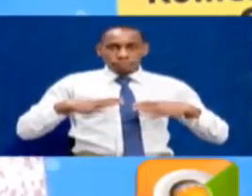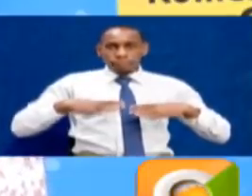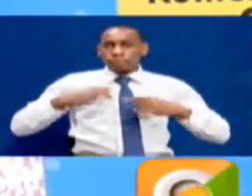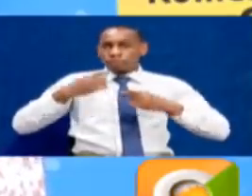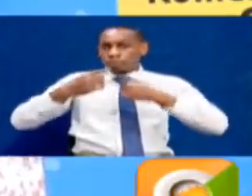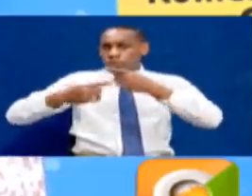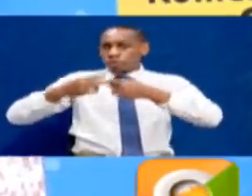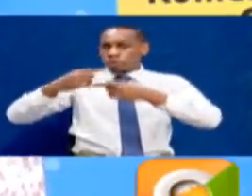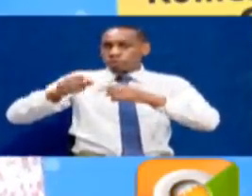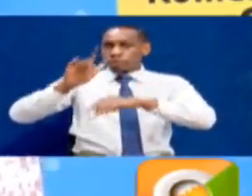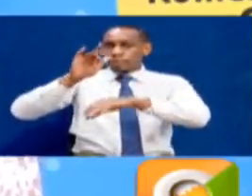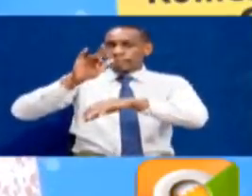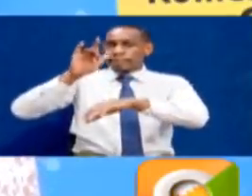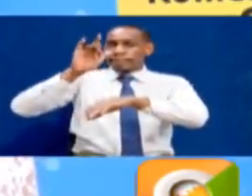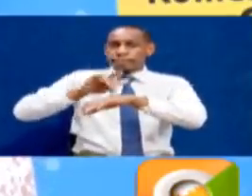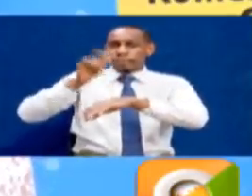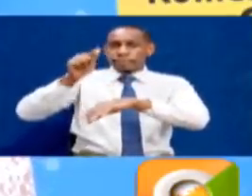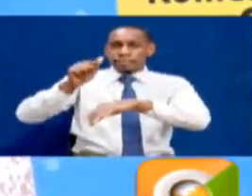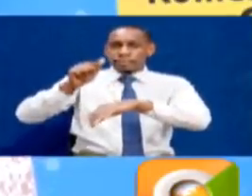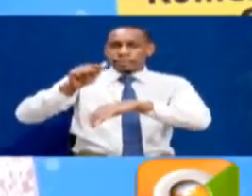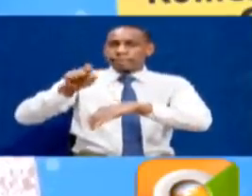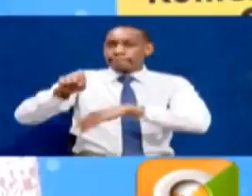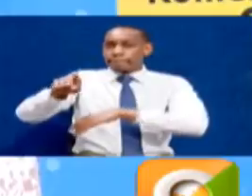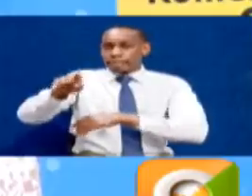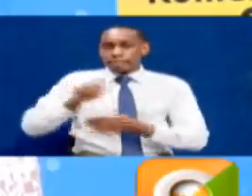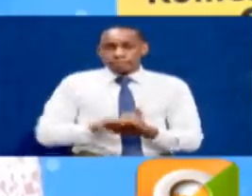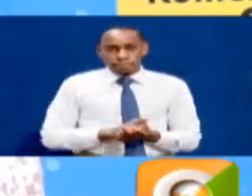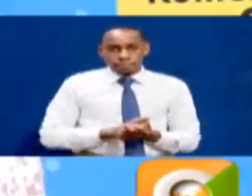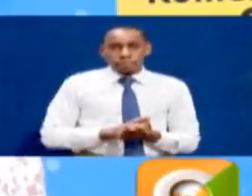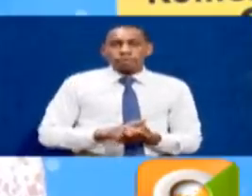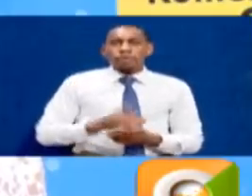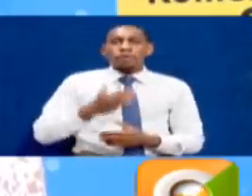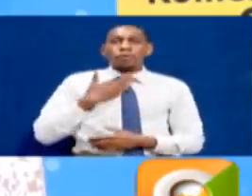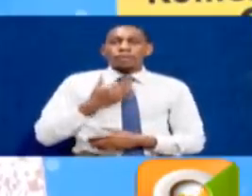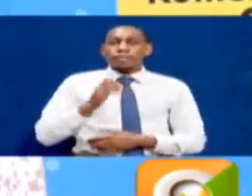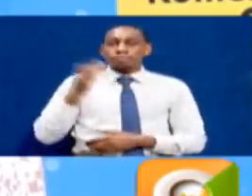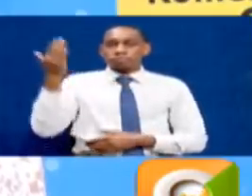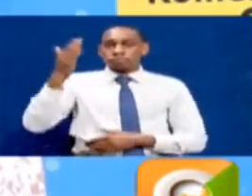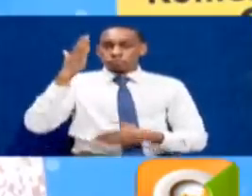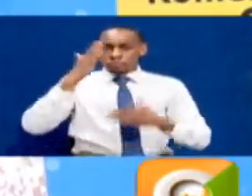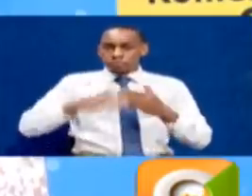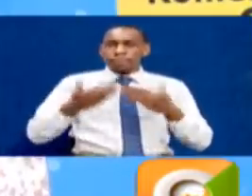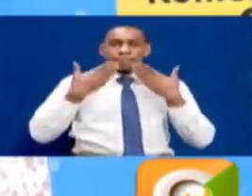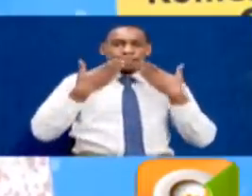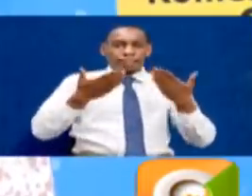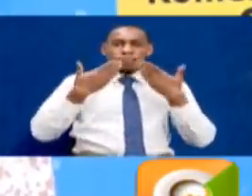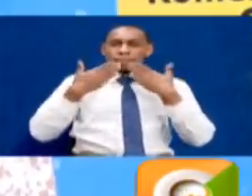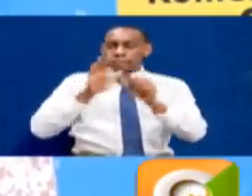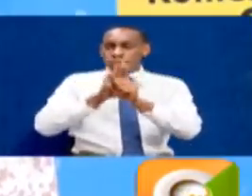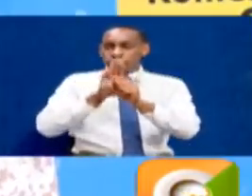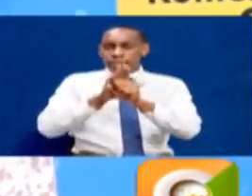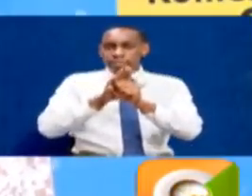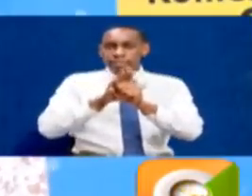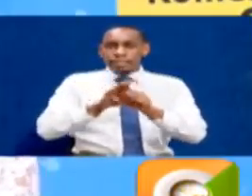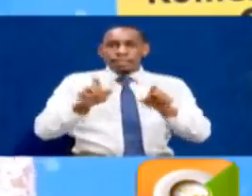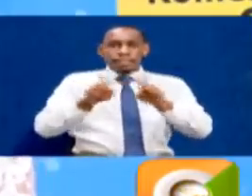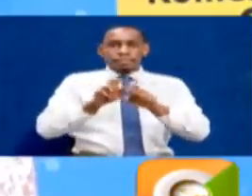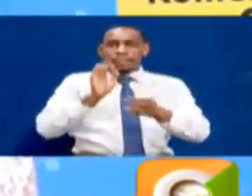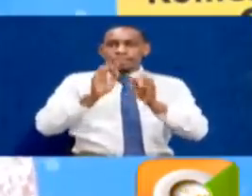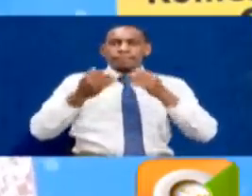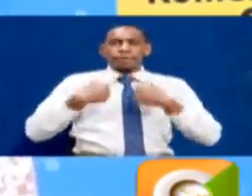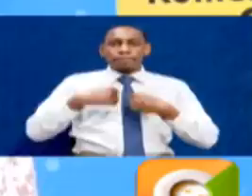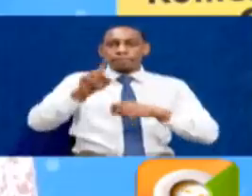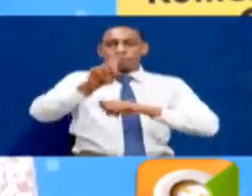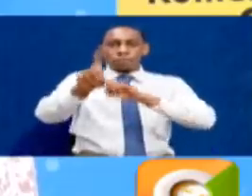wataendelea kumbukiza hiyo virusi. Kwa hivyo ningeenda kusimamia hapo, niseme asanteni sana, na kama kuna mtu